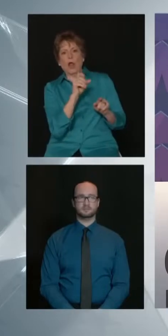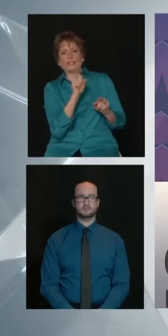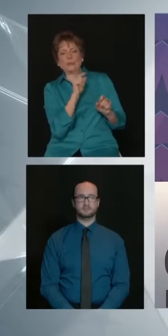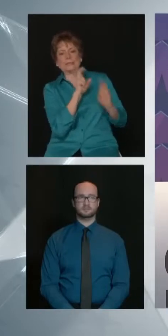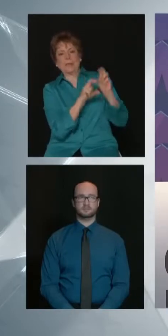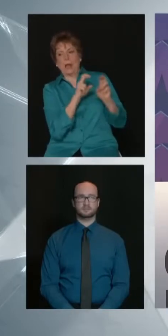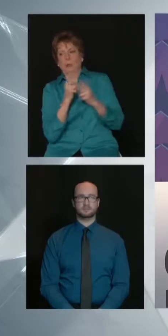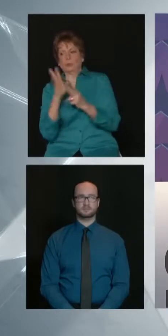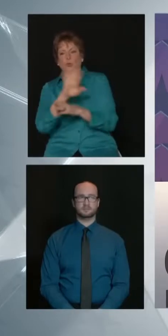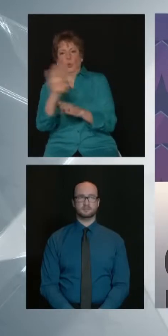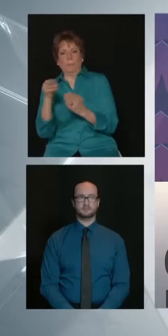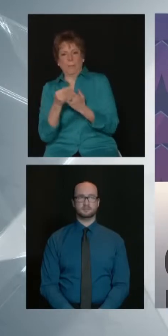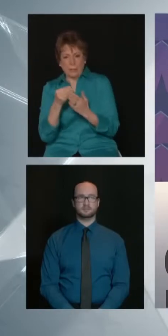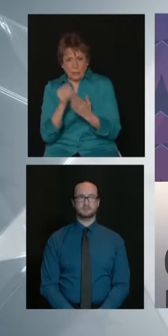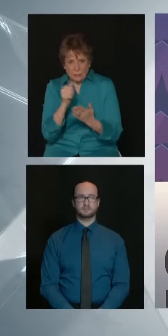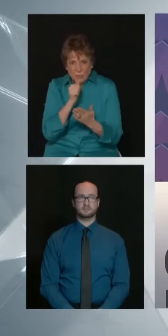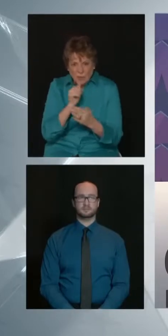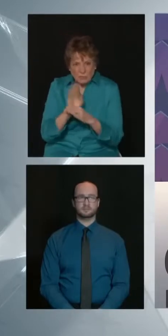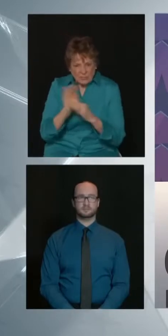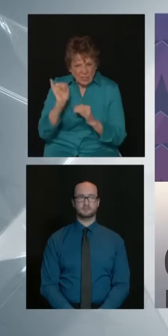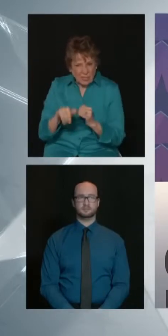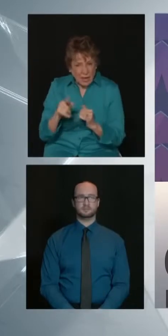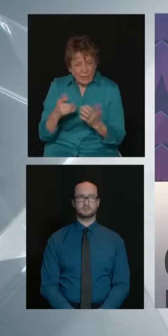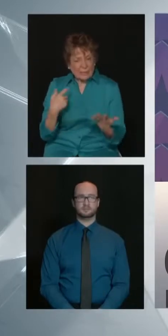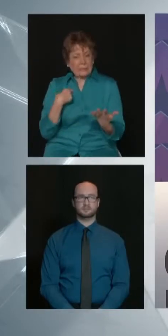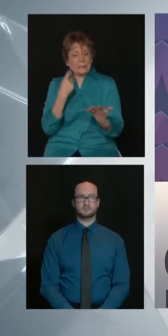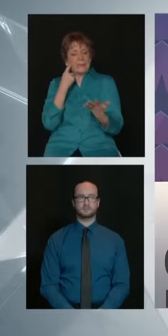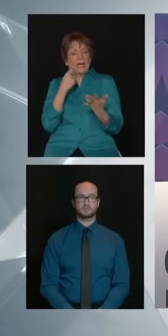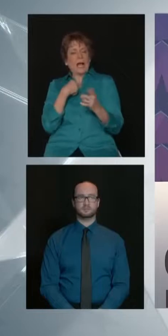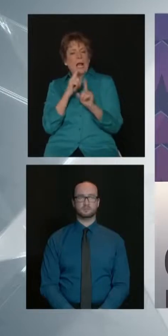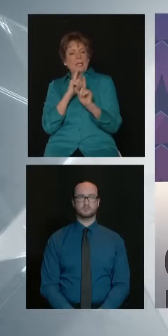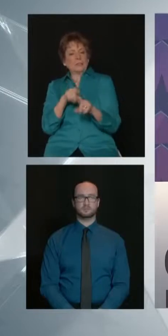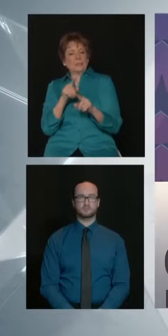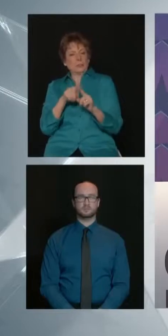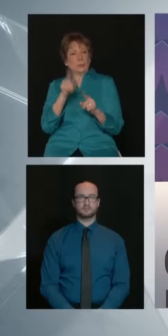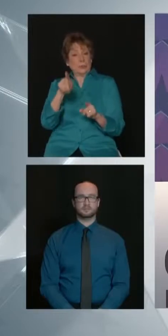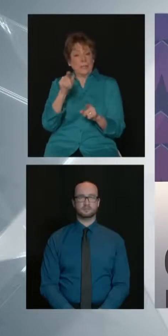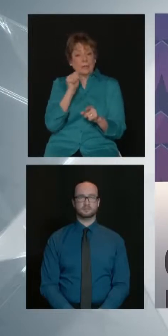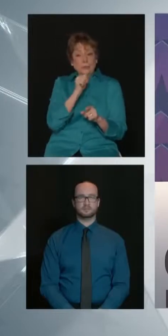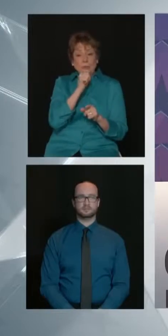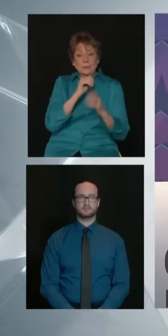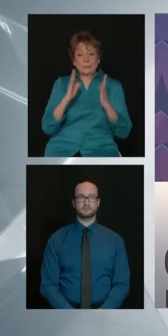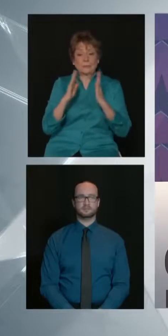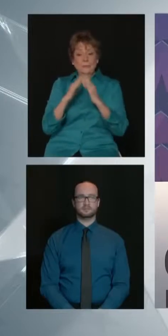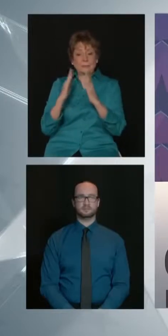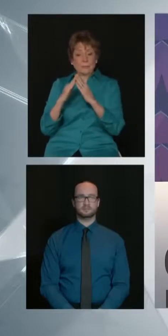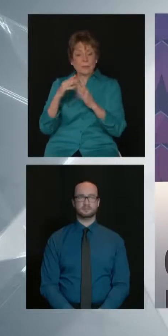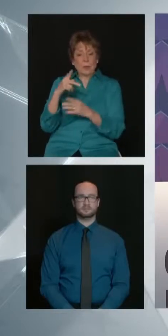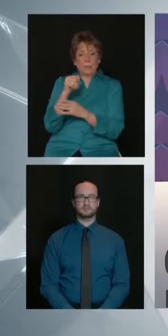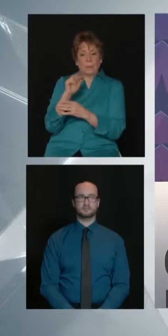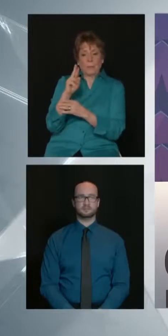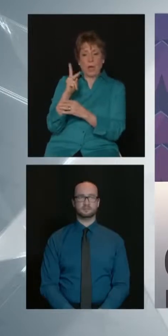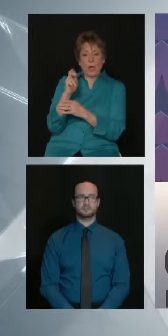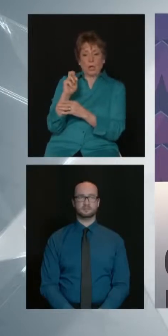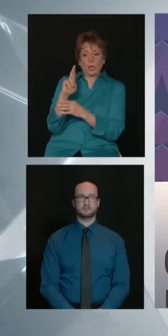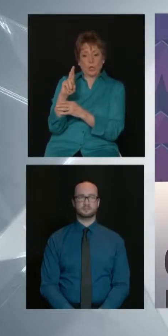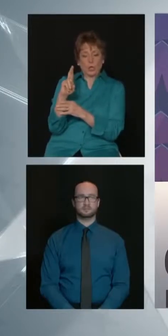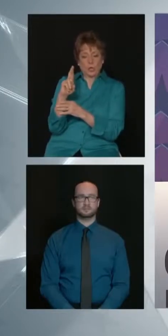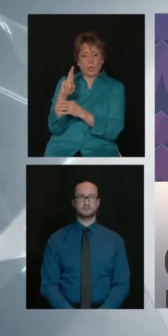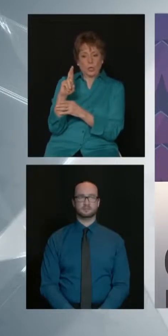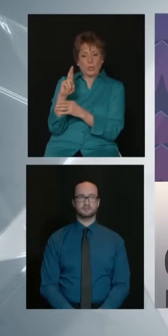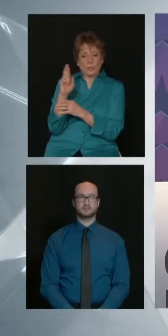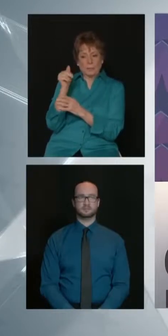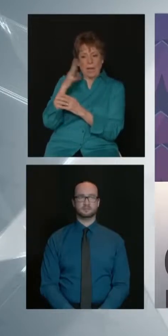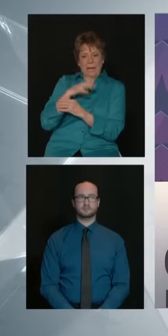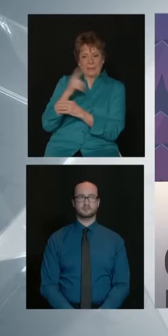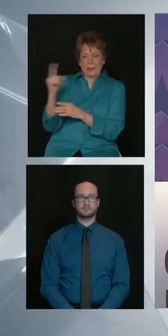hey, please do not take away my Social Security. I don't know what I will do. For however